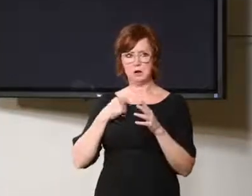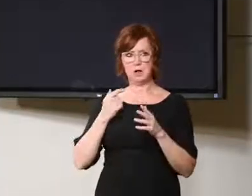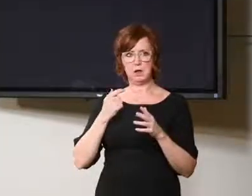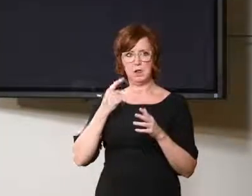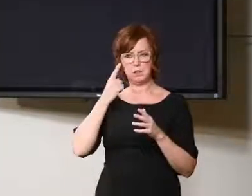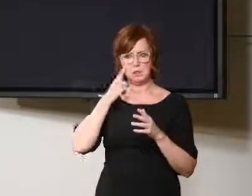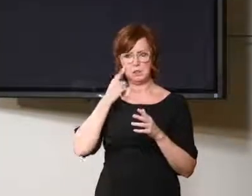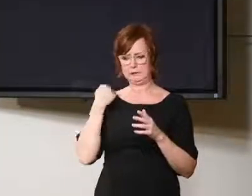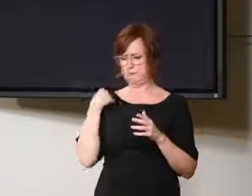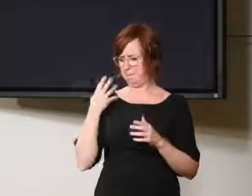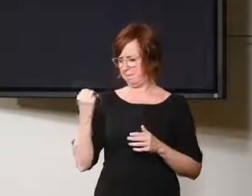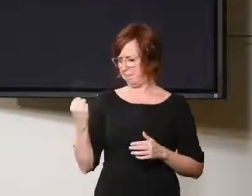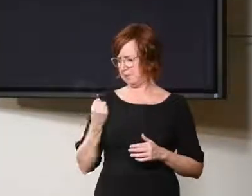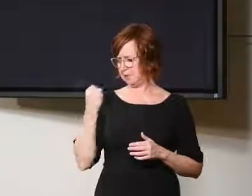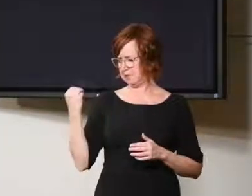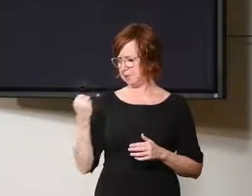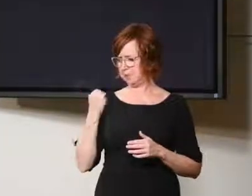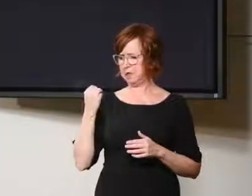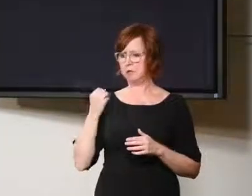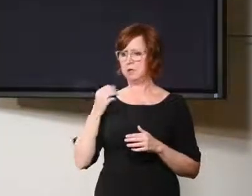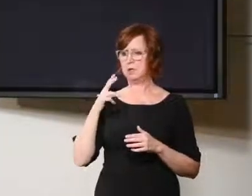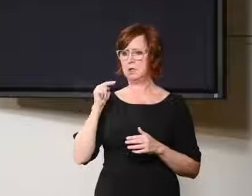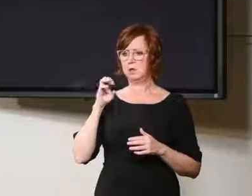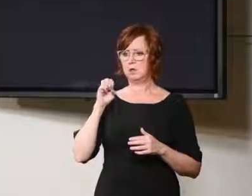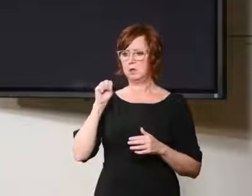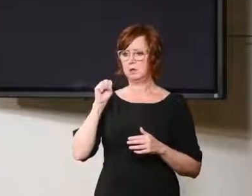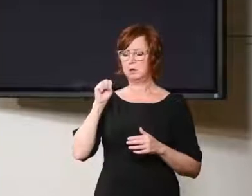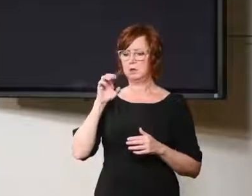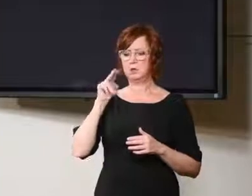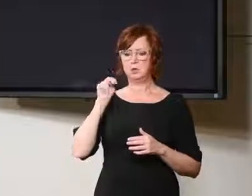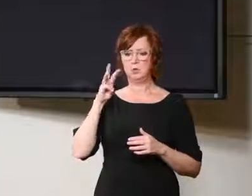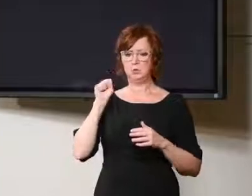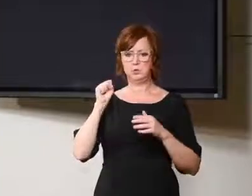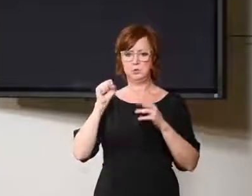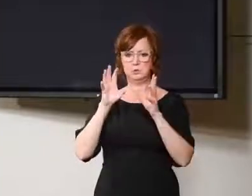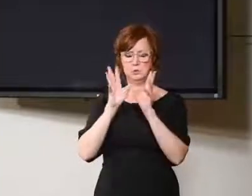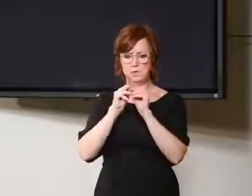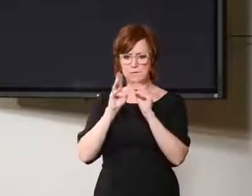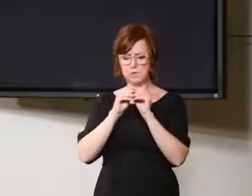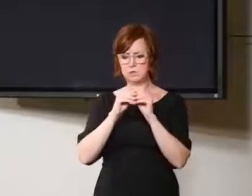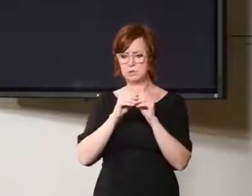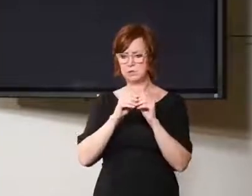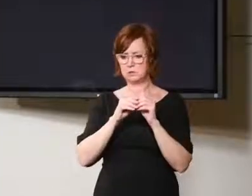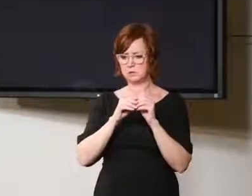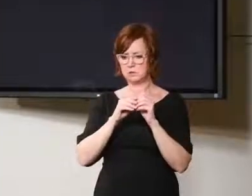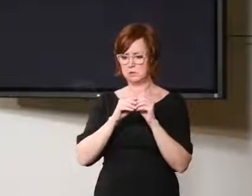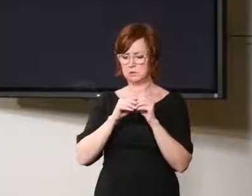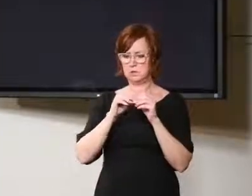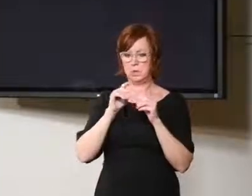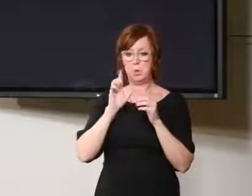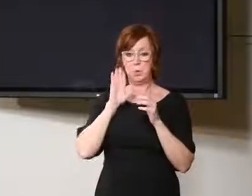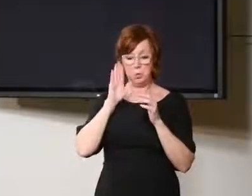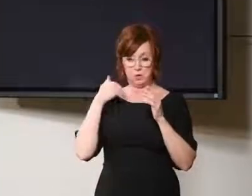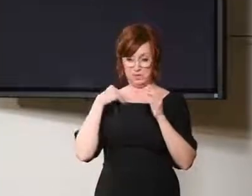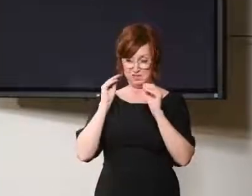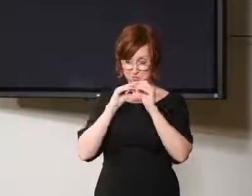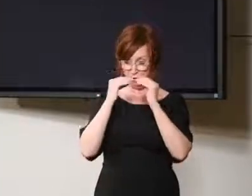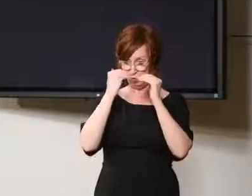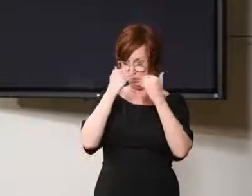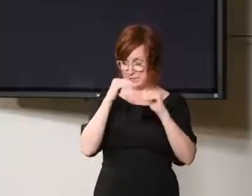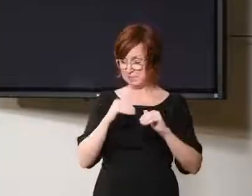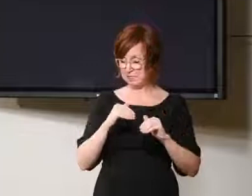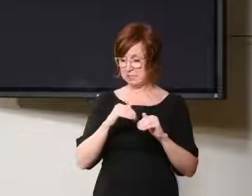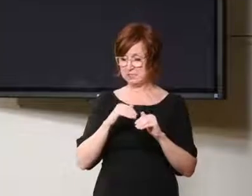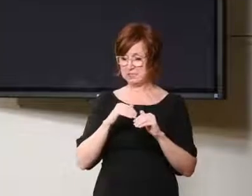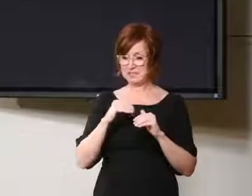stricter restrictions coming into place if the situation was to get worse. I was wondering what those restrictions would look like and what it would take